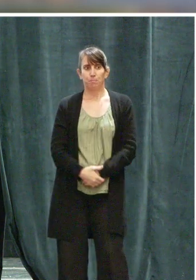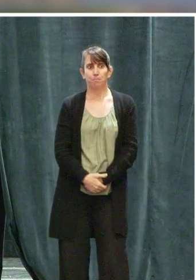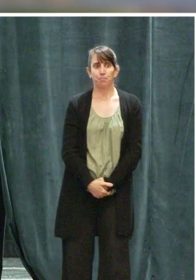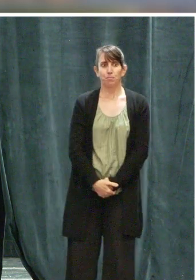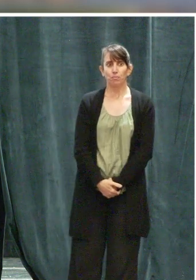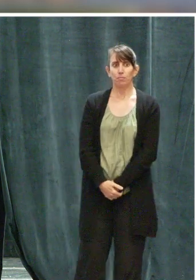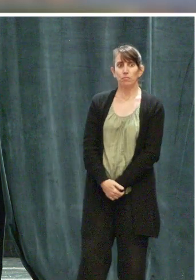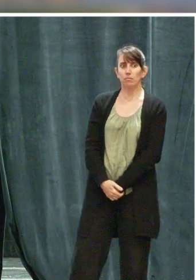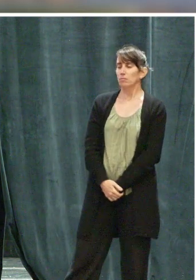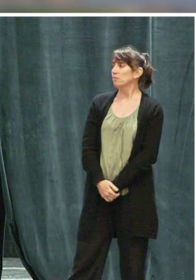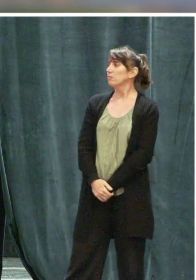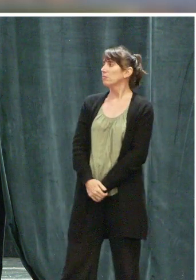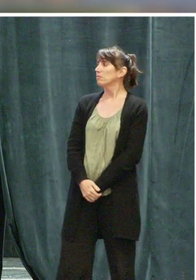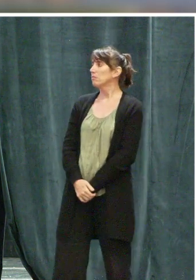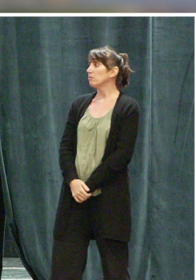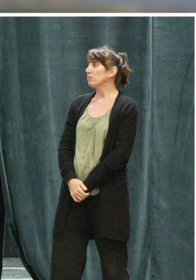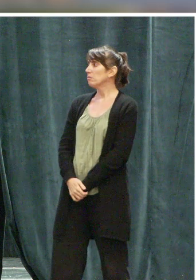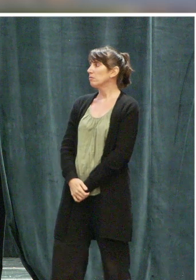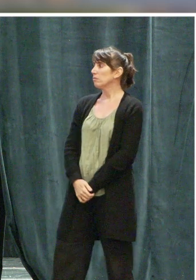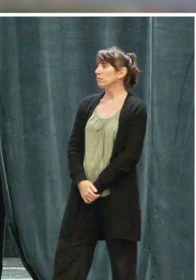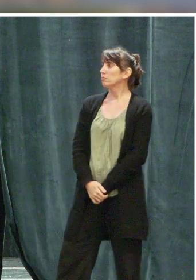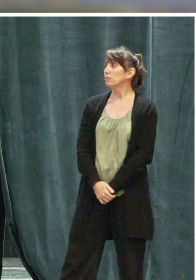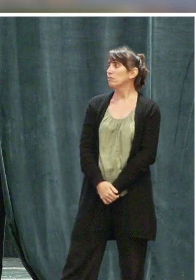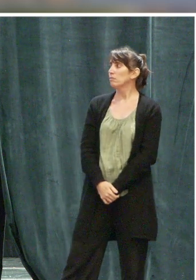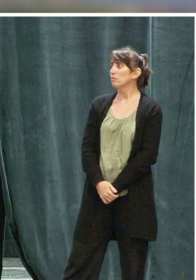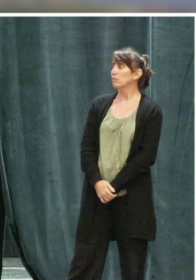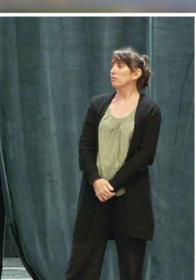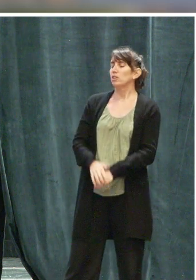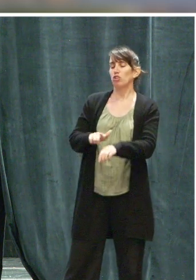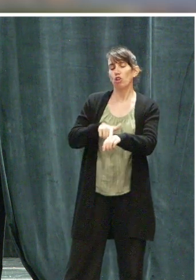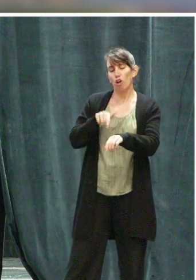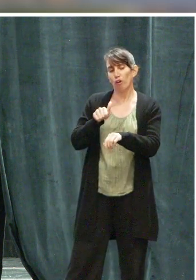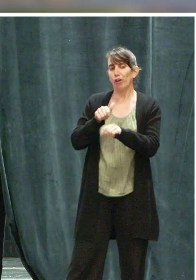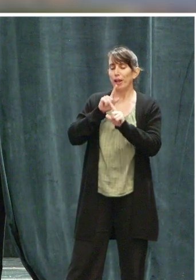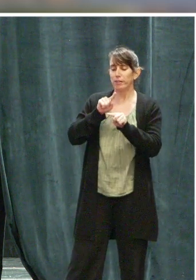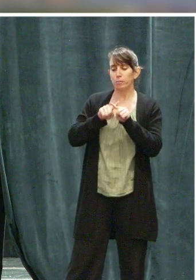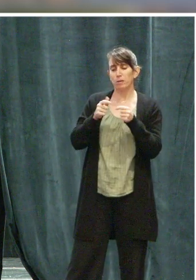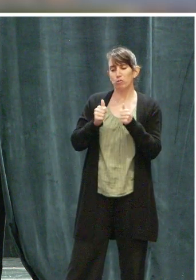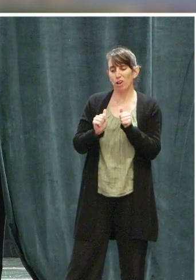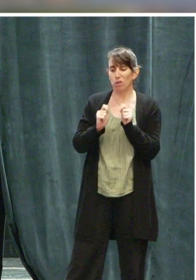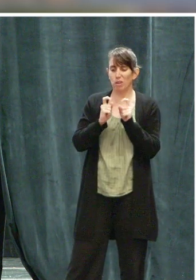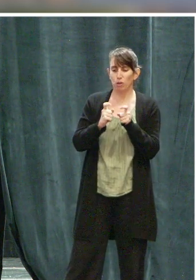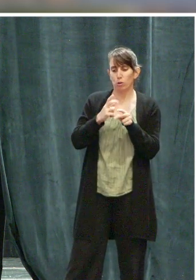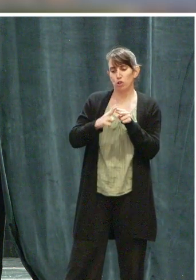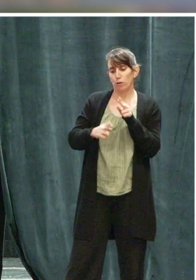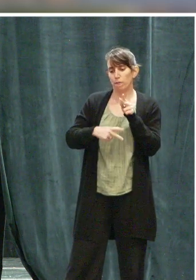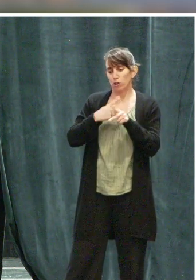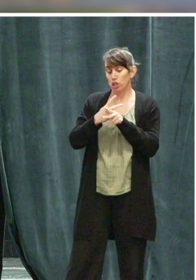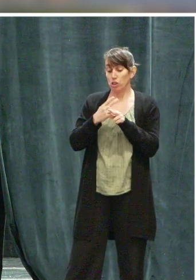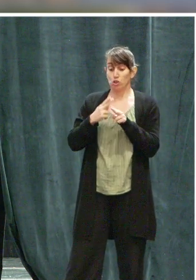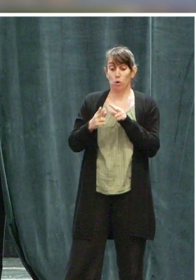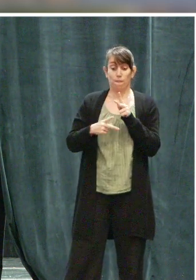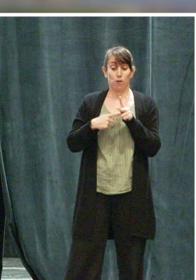getting to the Battery Park City finances, so this is a little bit of a longer question, but I'll try to give you a short answer. So the short version is that